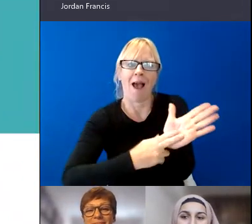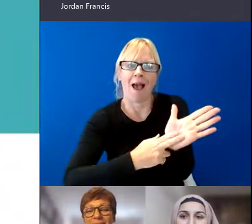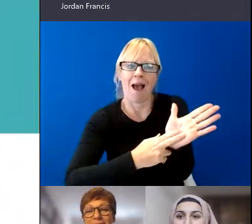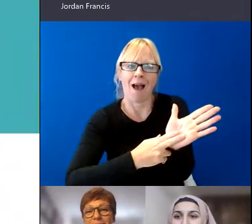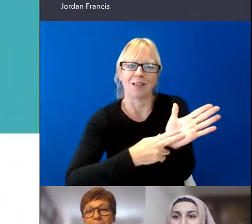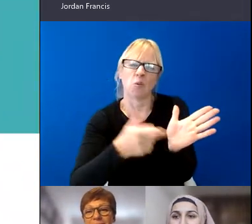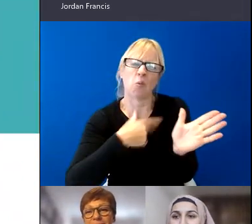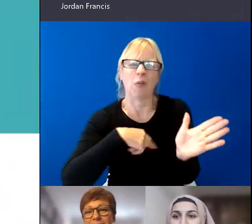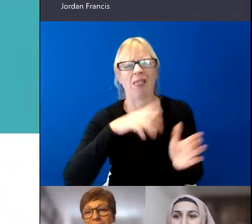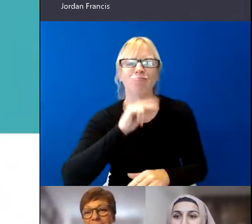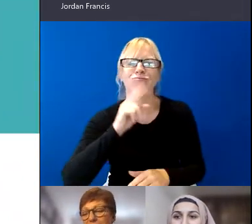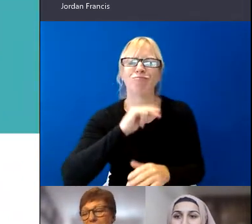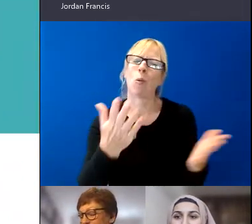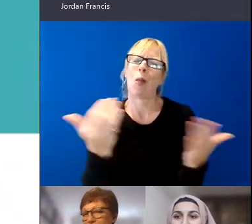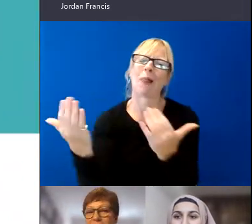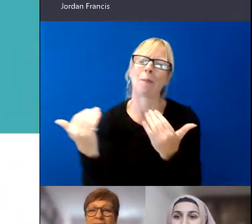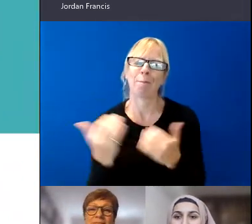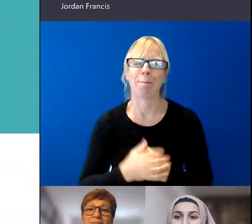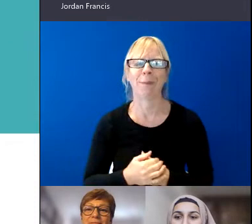today.